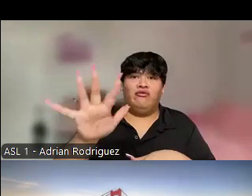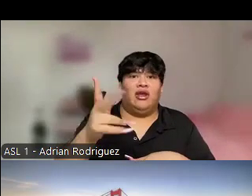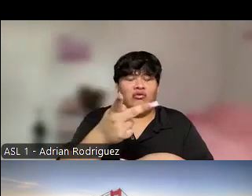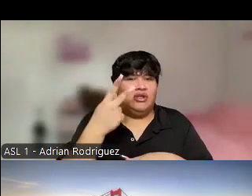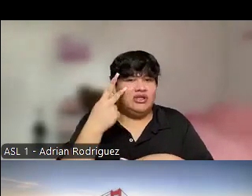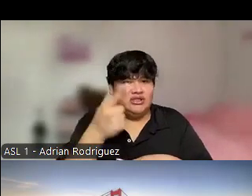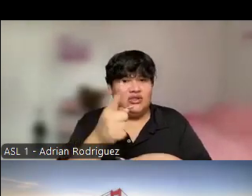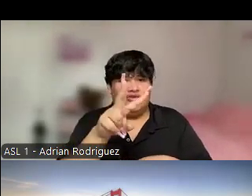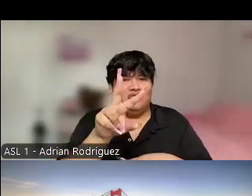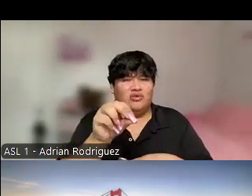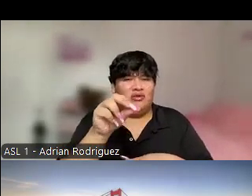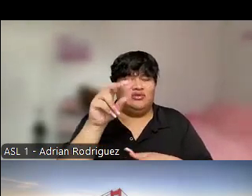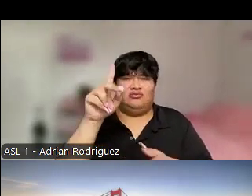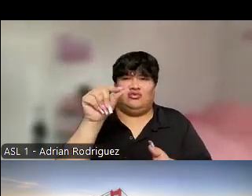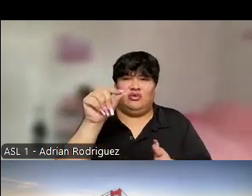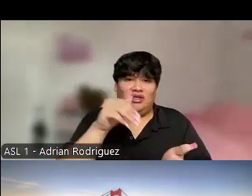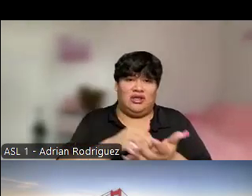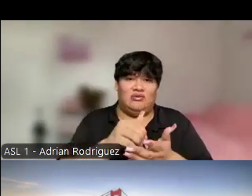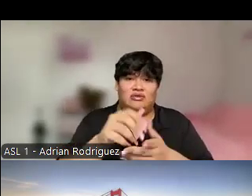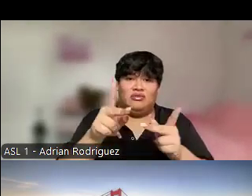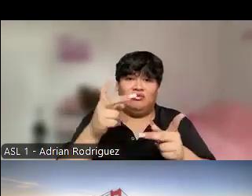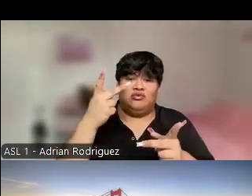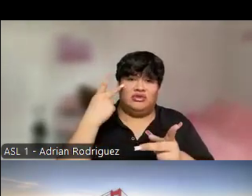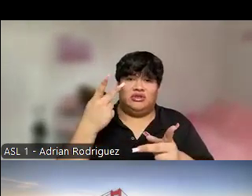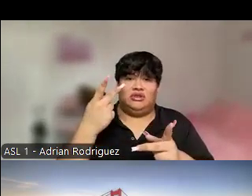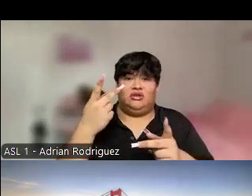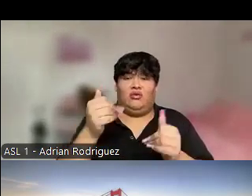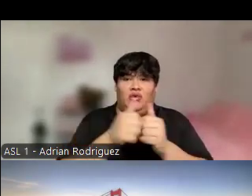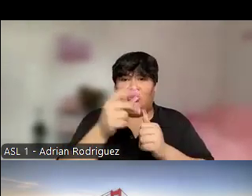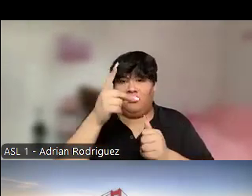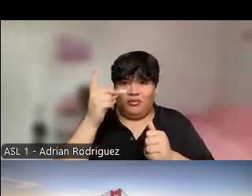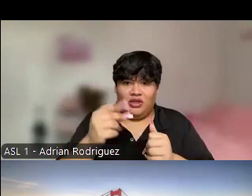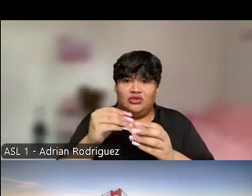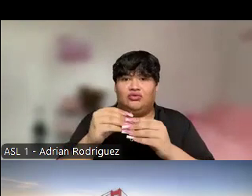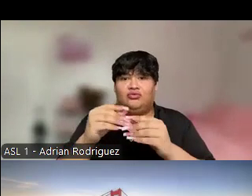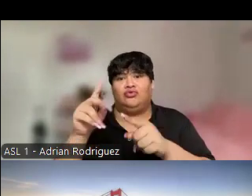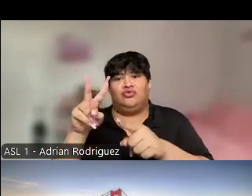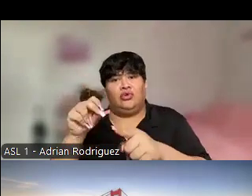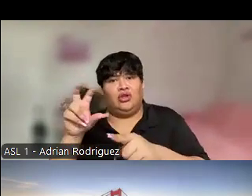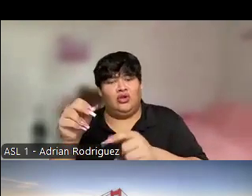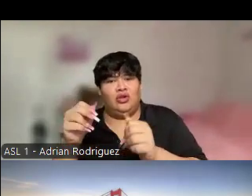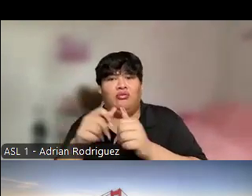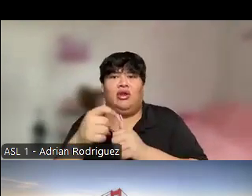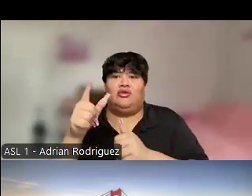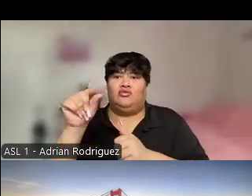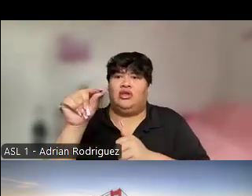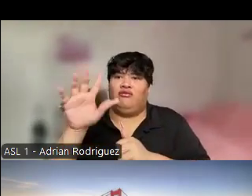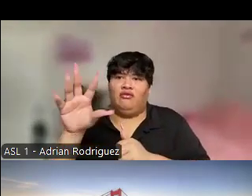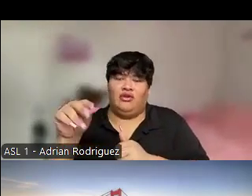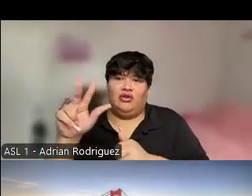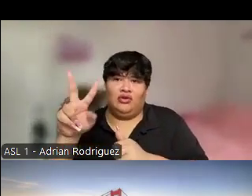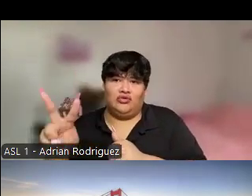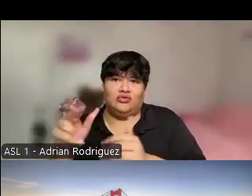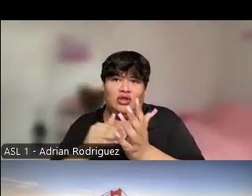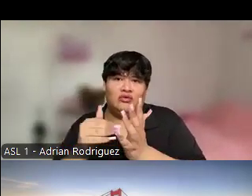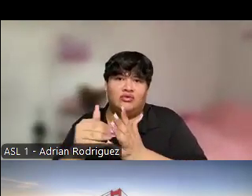estimated 17,000 people living with Alzheimer's dementia and growing to 32,000 by 2050.